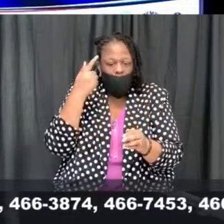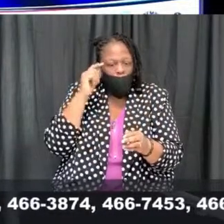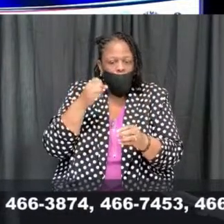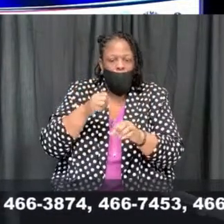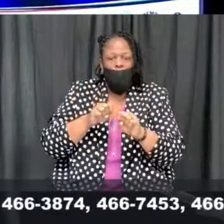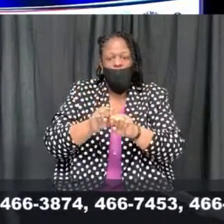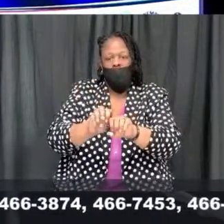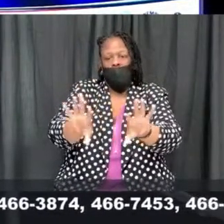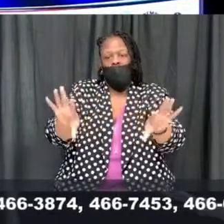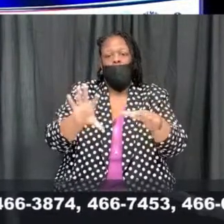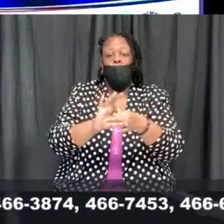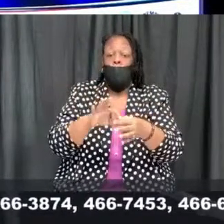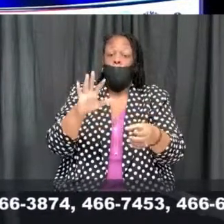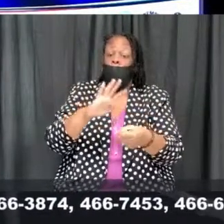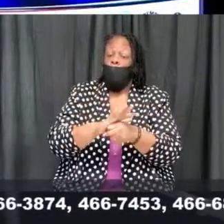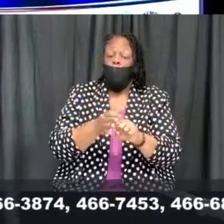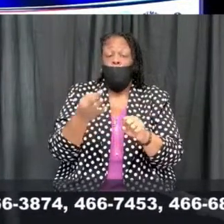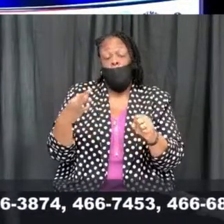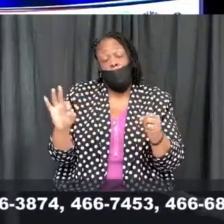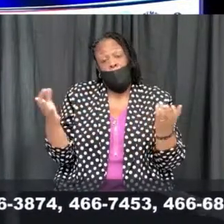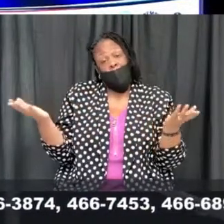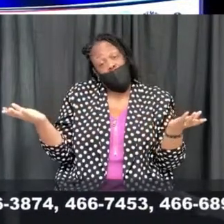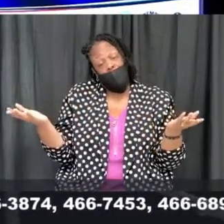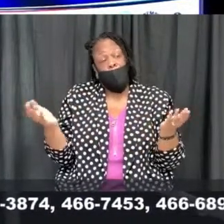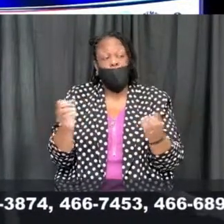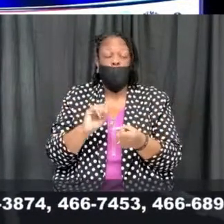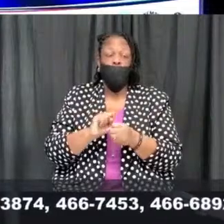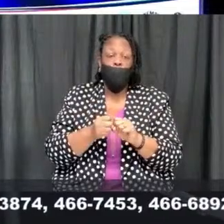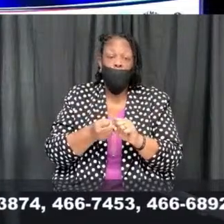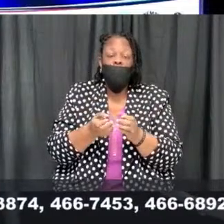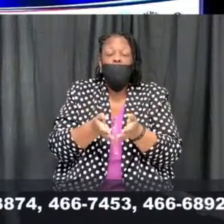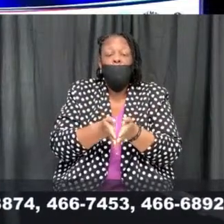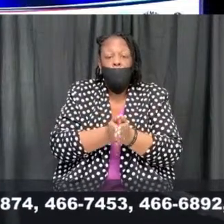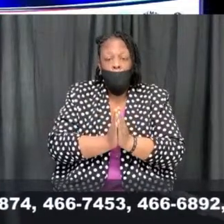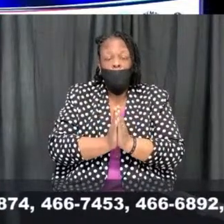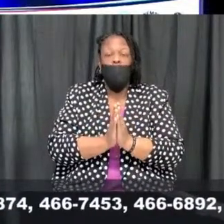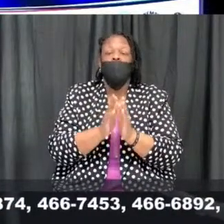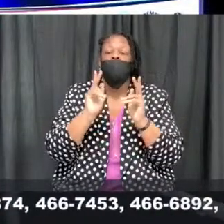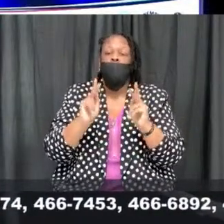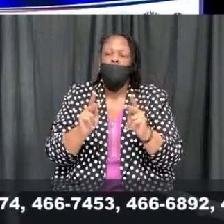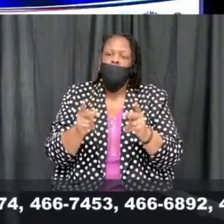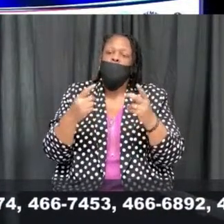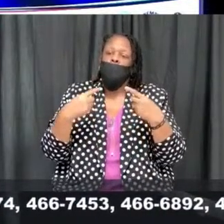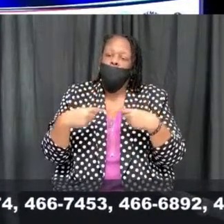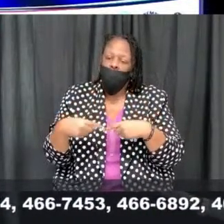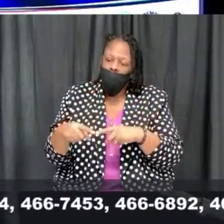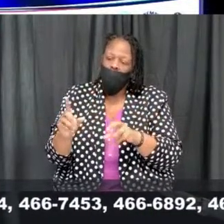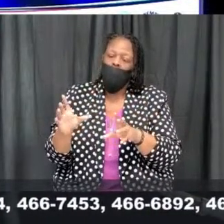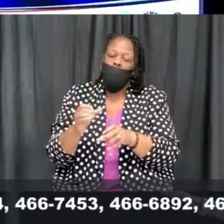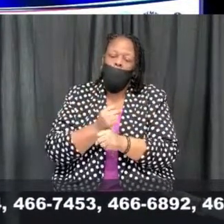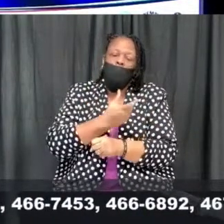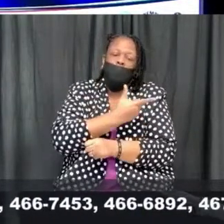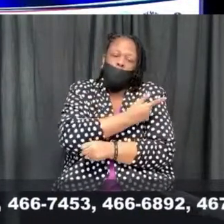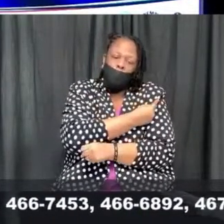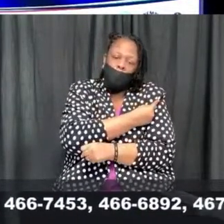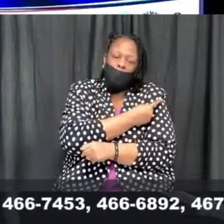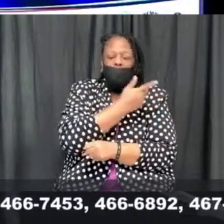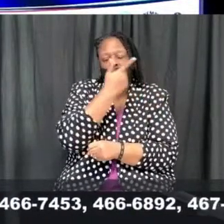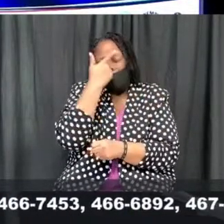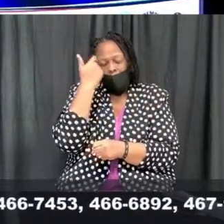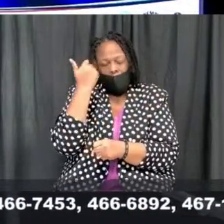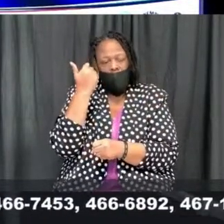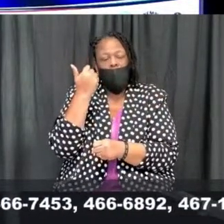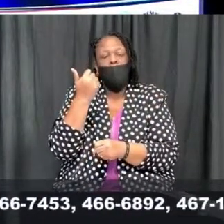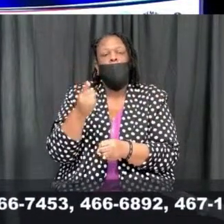transmission rates. And basically, that is what basically happens. You reduce your risk of